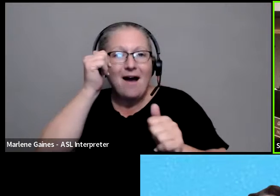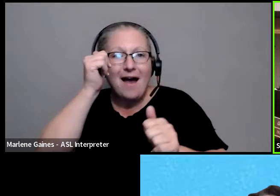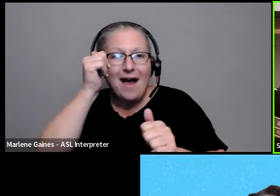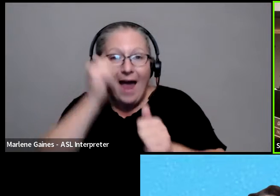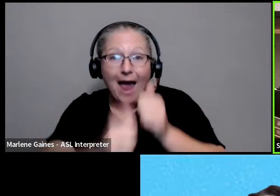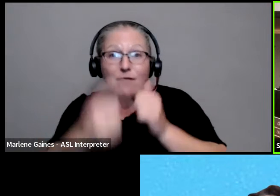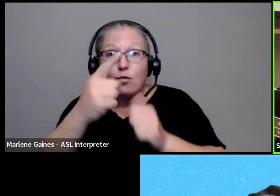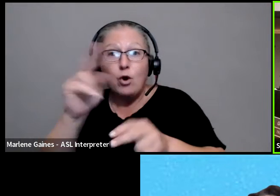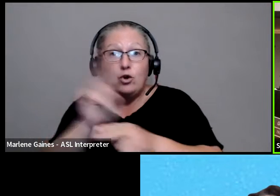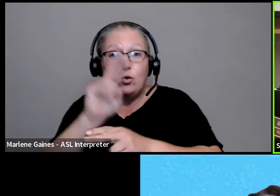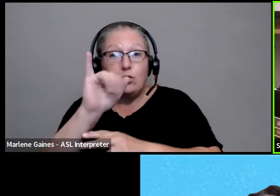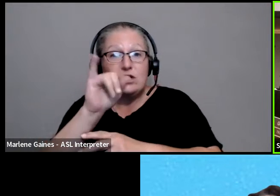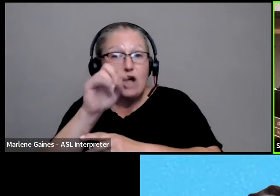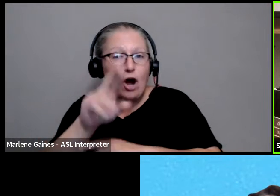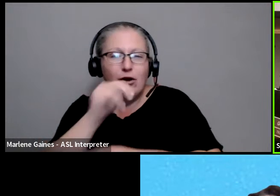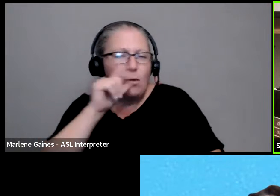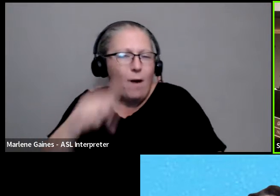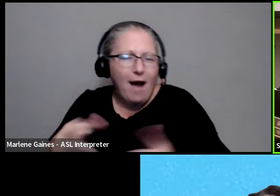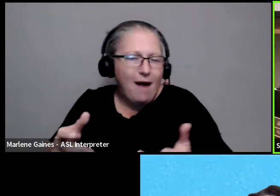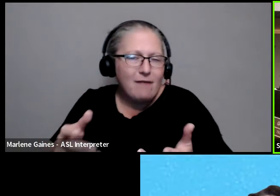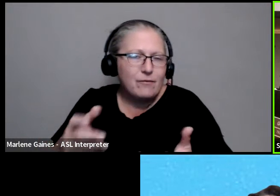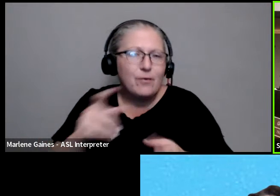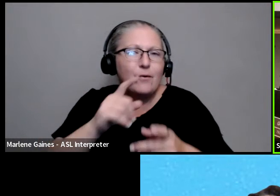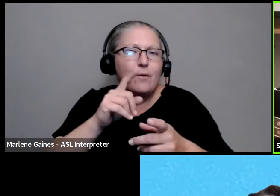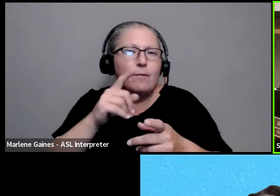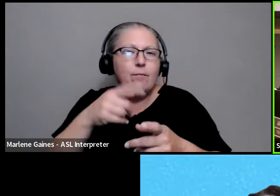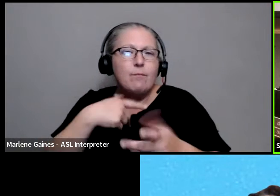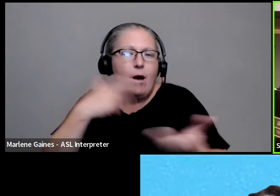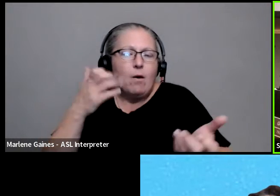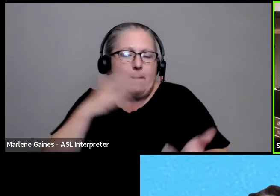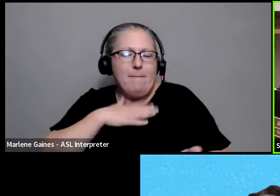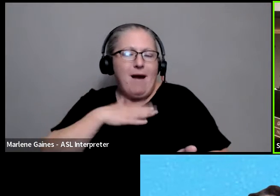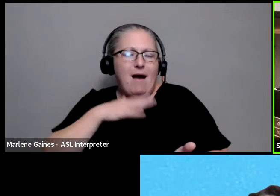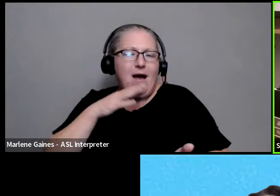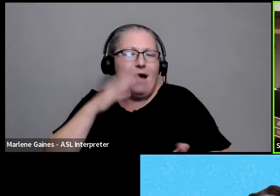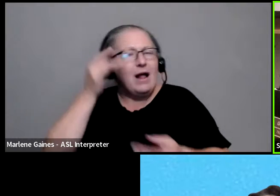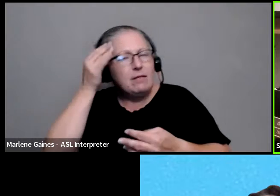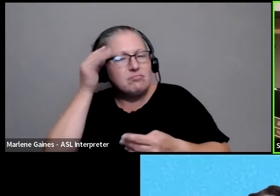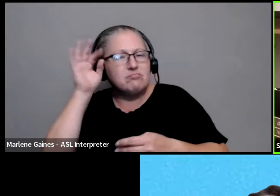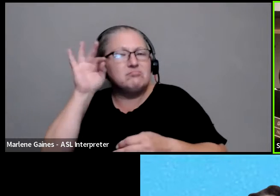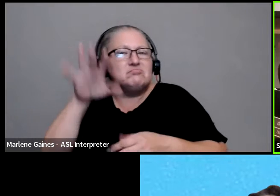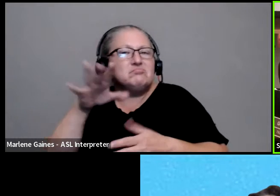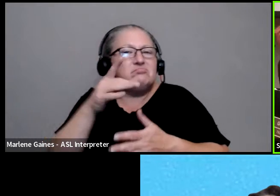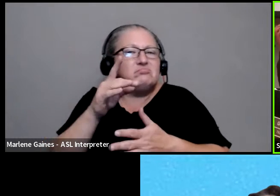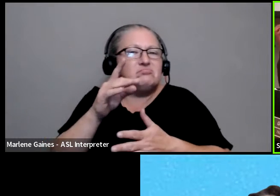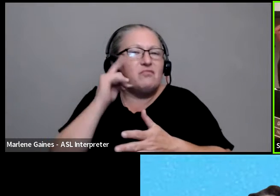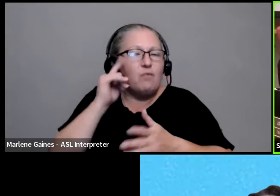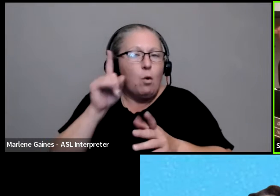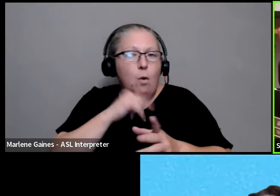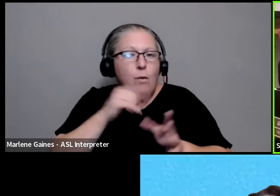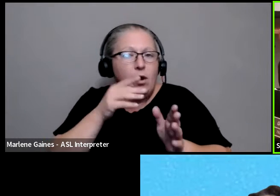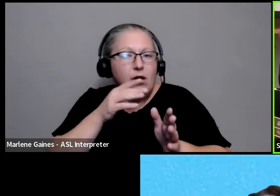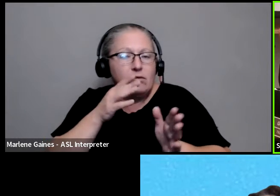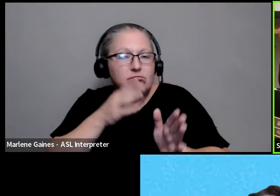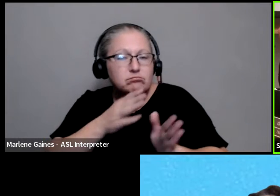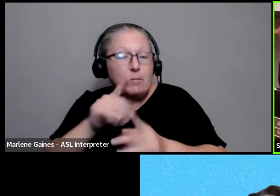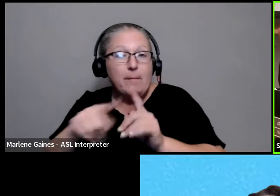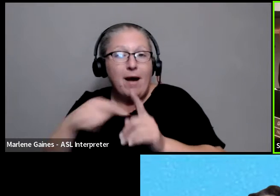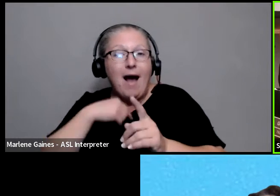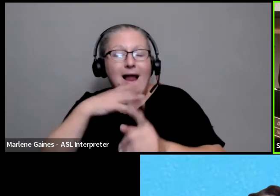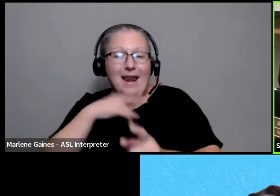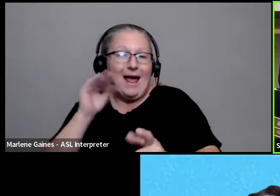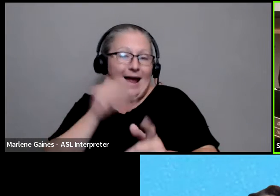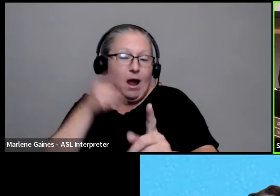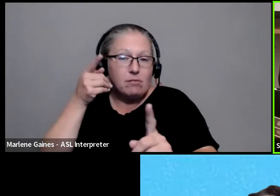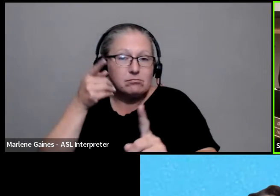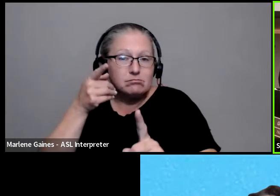doing Yonder. And so anyway, I just want to give my kind of thinking of where we're going, but I really like where we're headed. I like